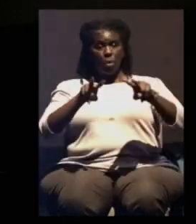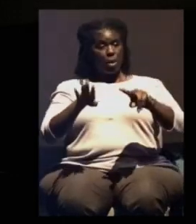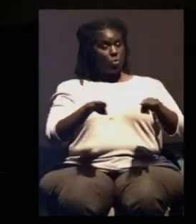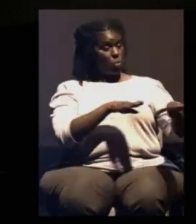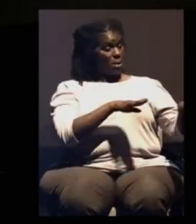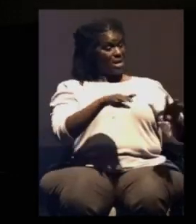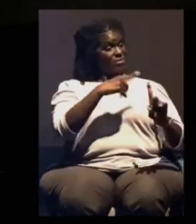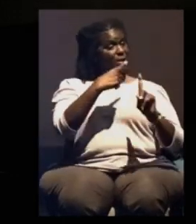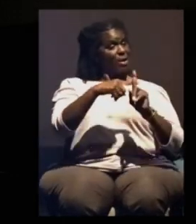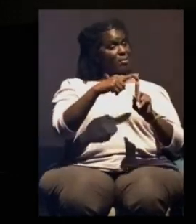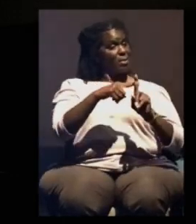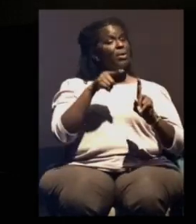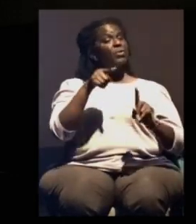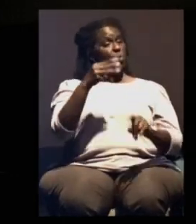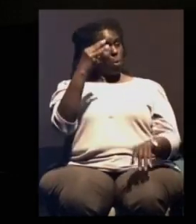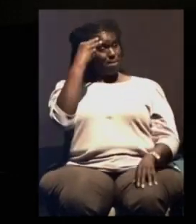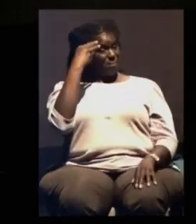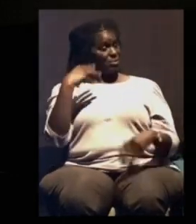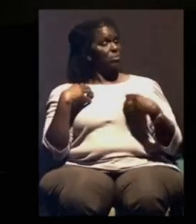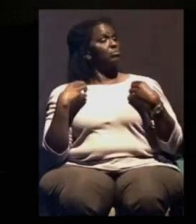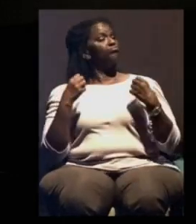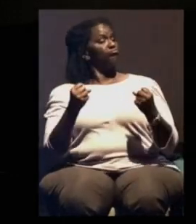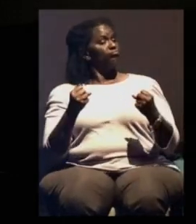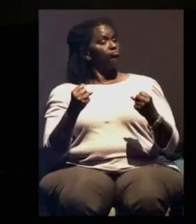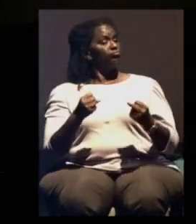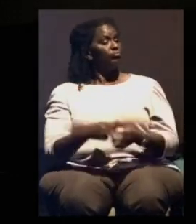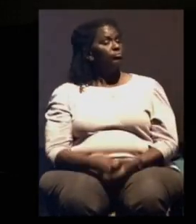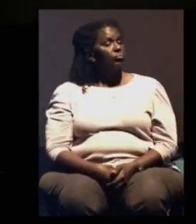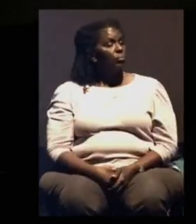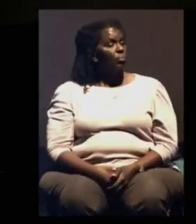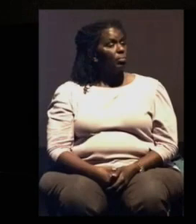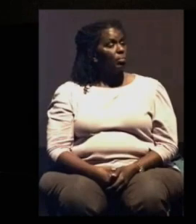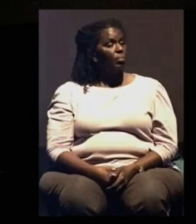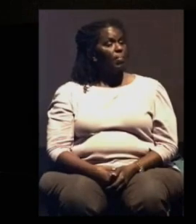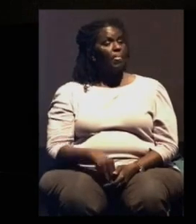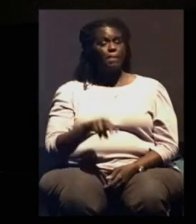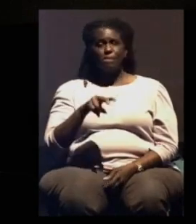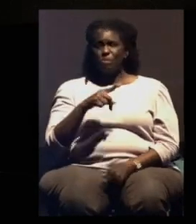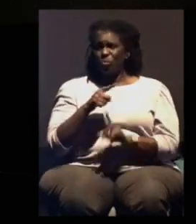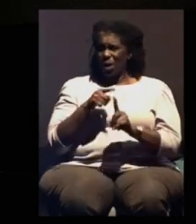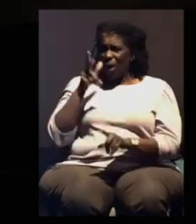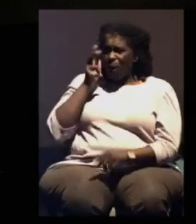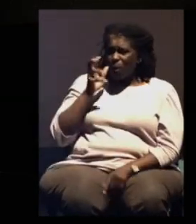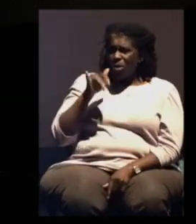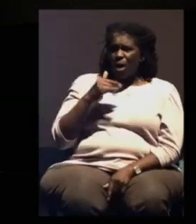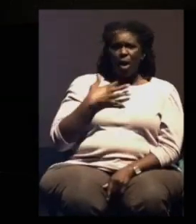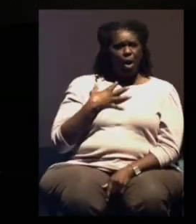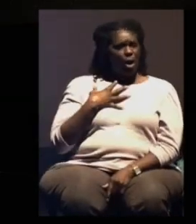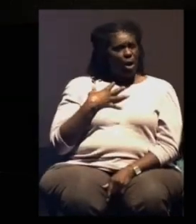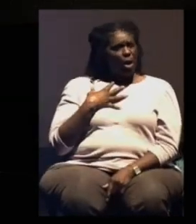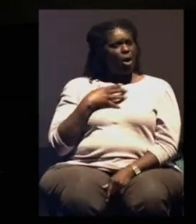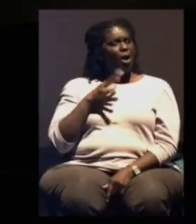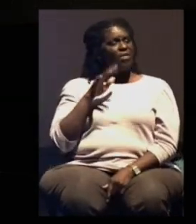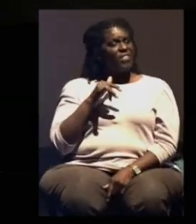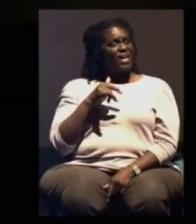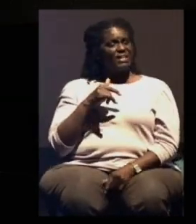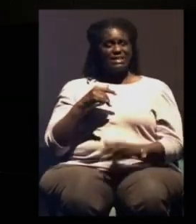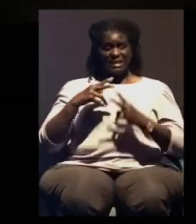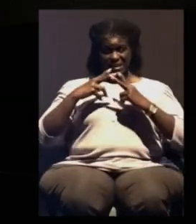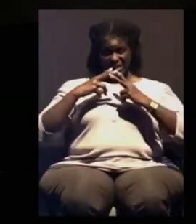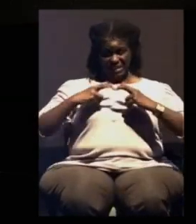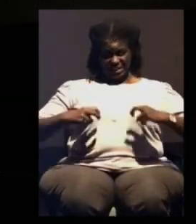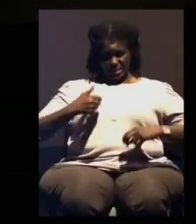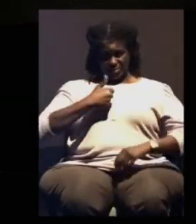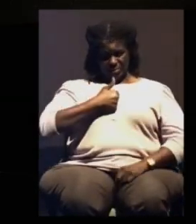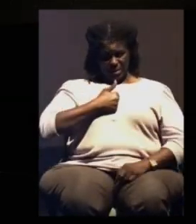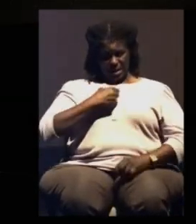is positive, you are mentally healthy. Now, the second I heard that, I said, you know, this is a self-diagnostic test that